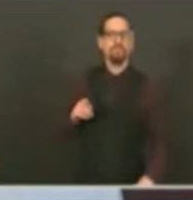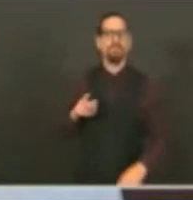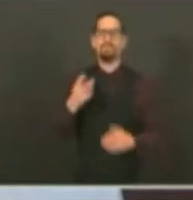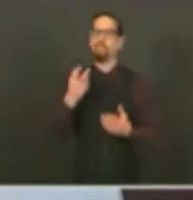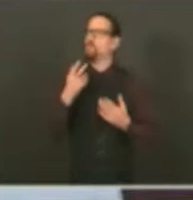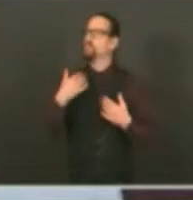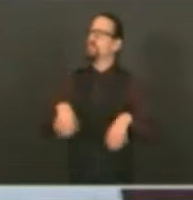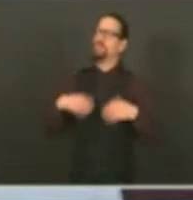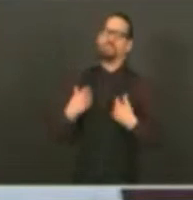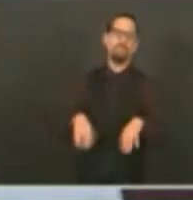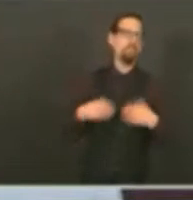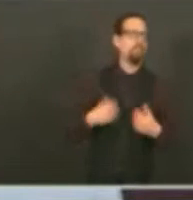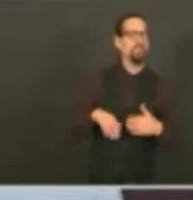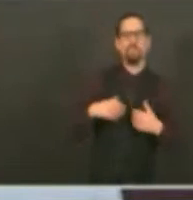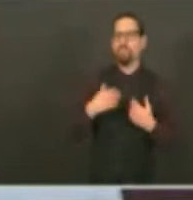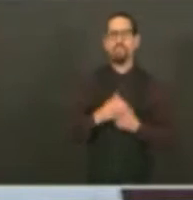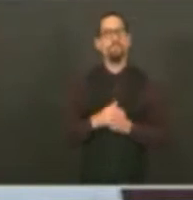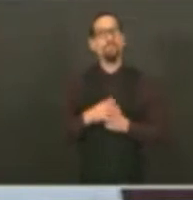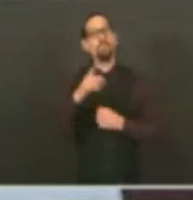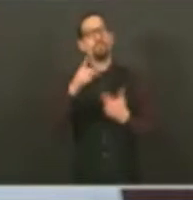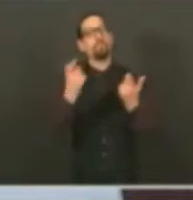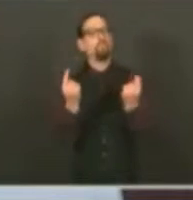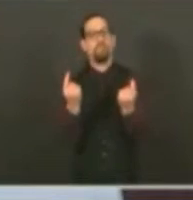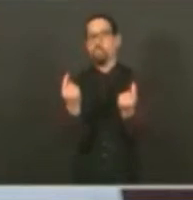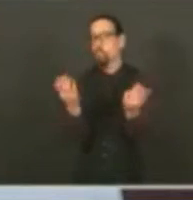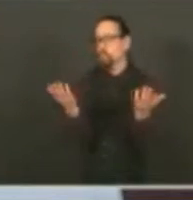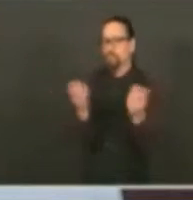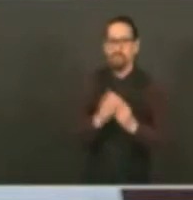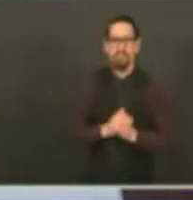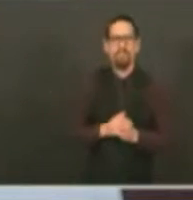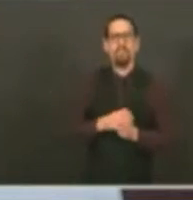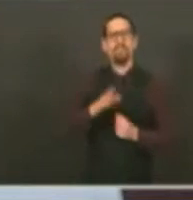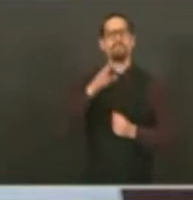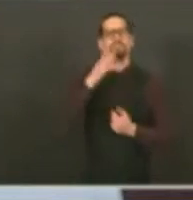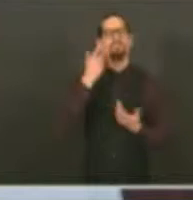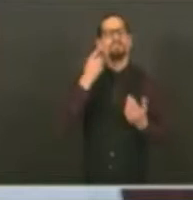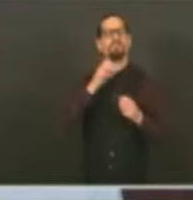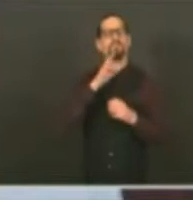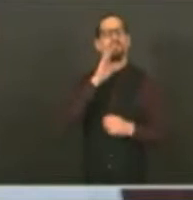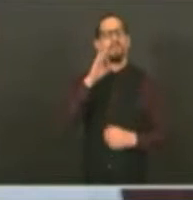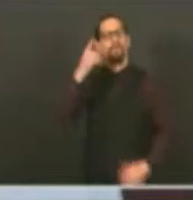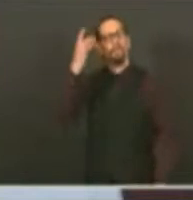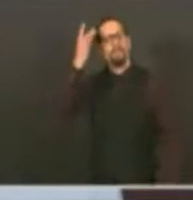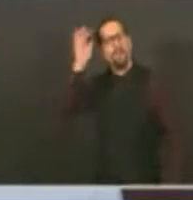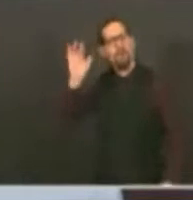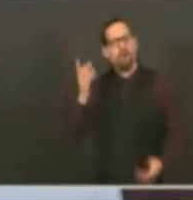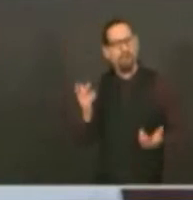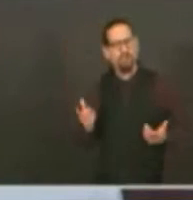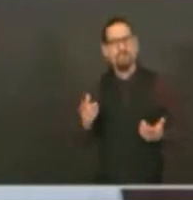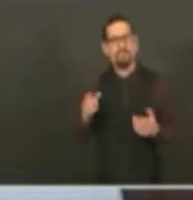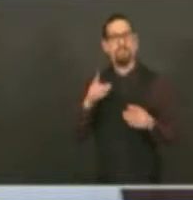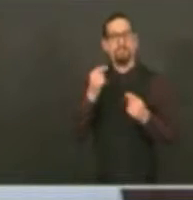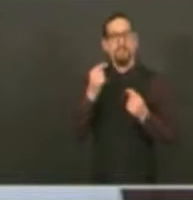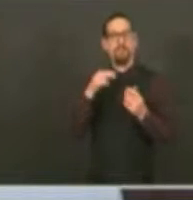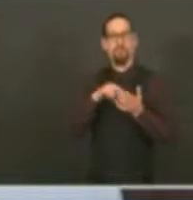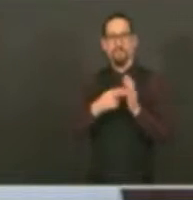do is make smart choices so you don't ever have anyone in the household to get COVID.